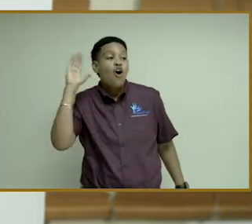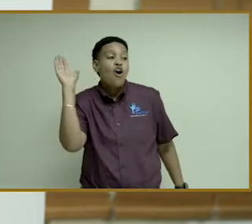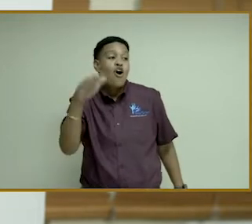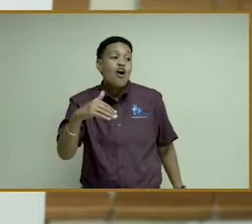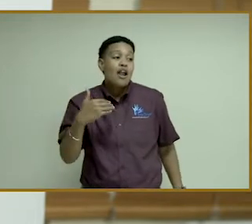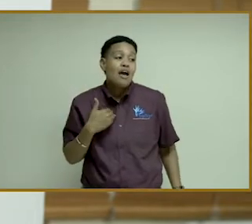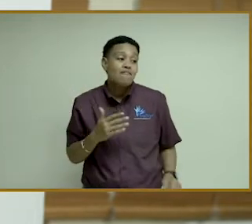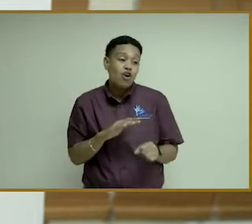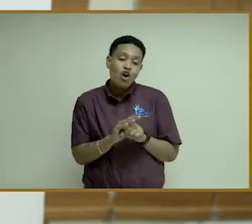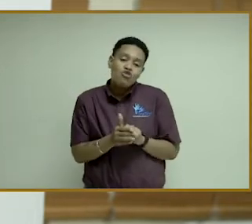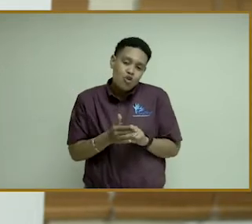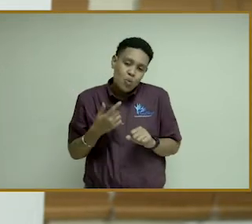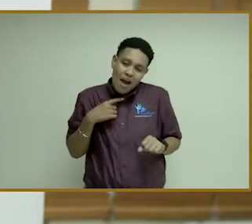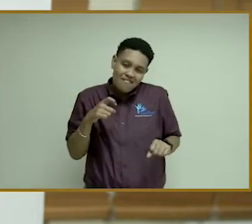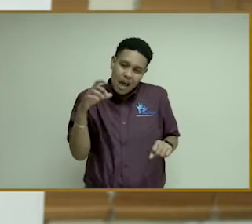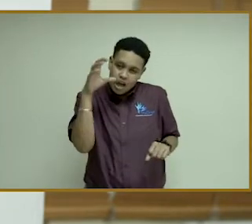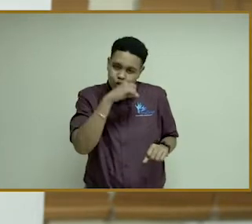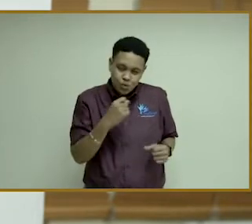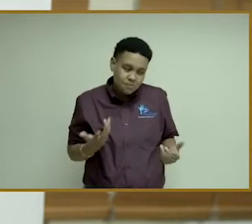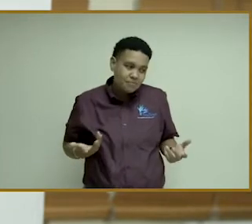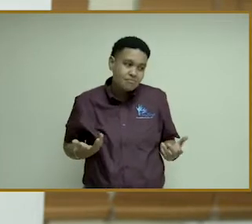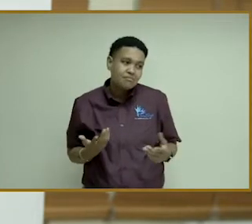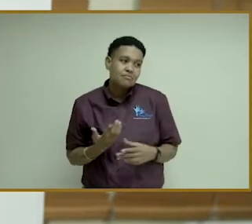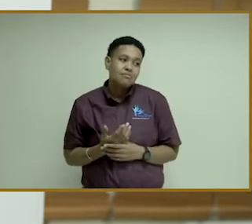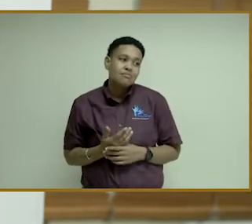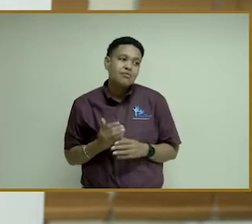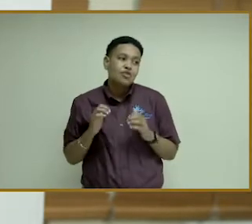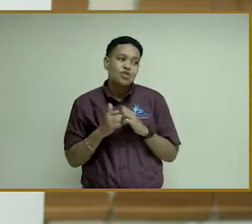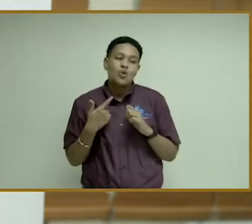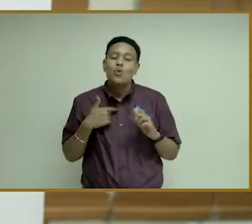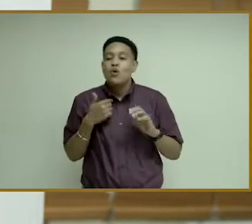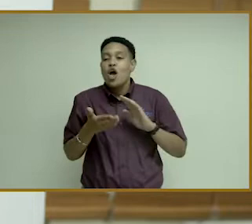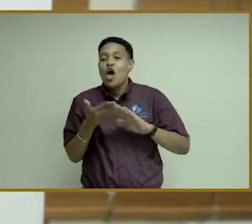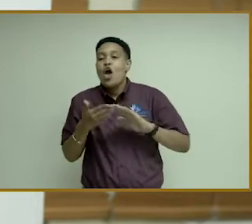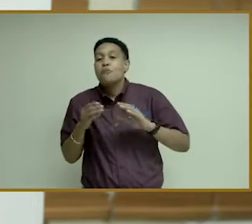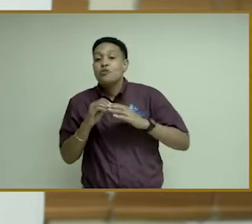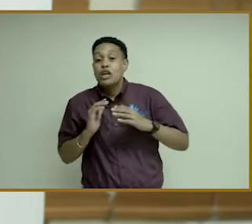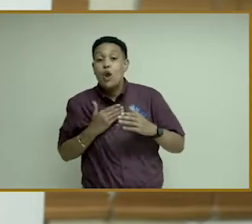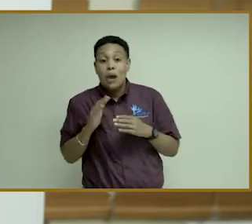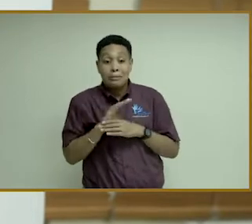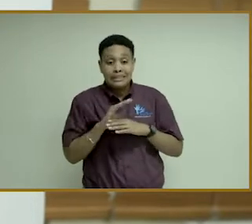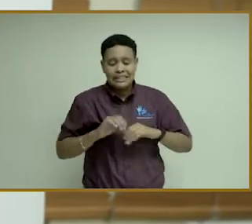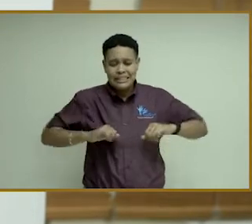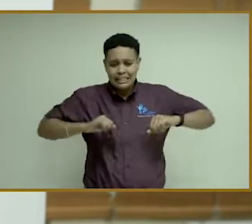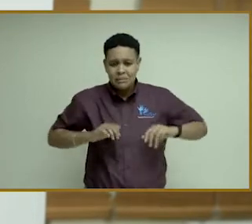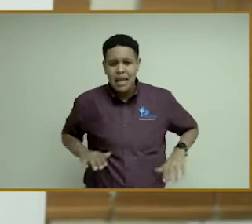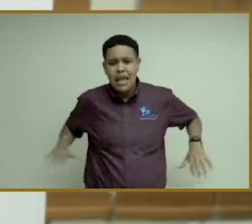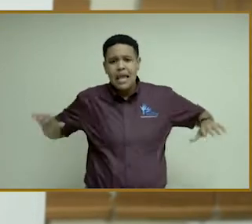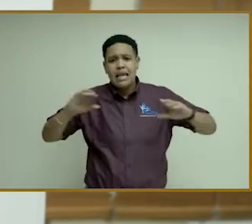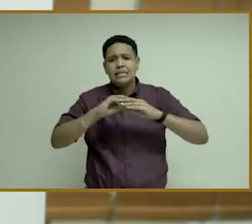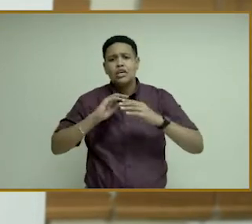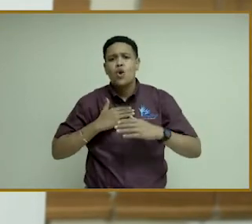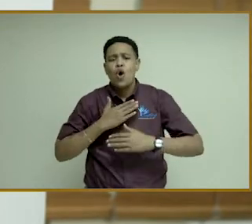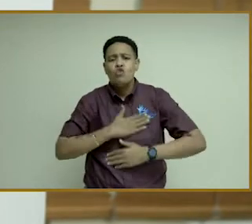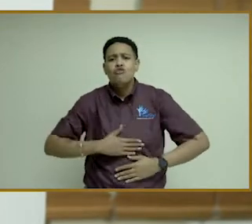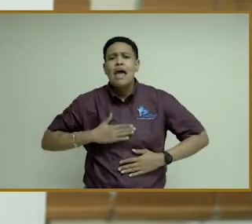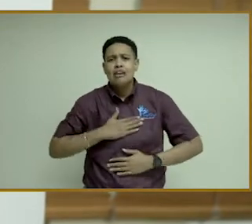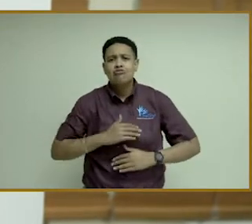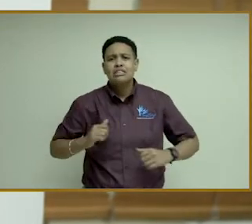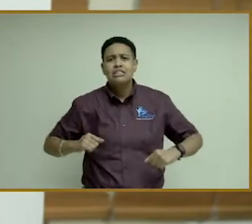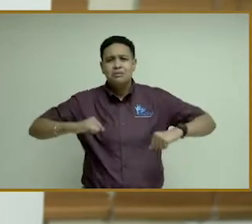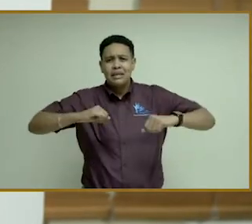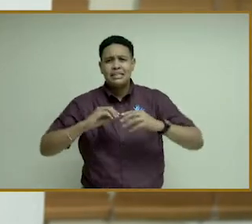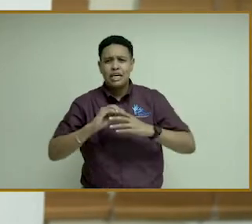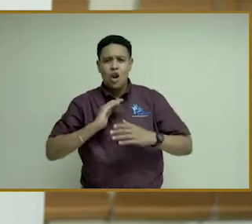COVID. And so therefore, how we operate within our business spaces, within our recreational spaces, within